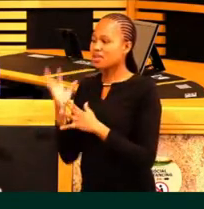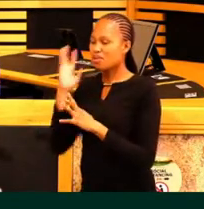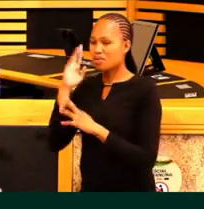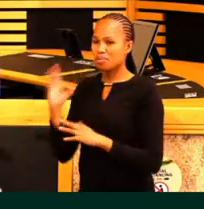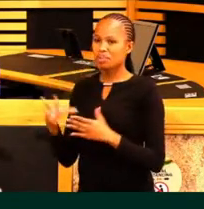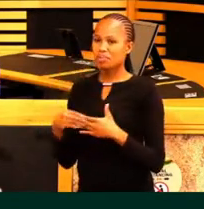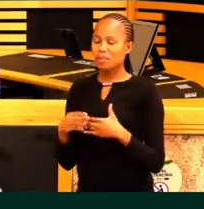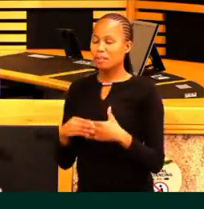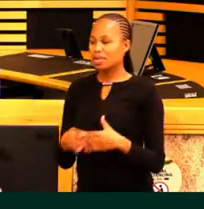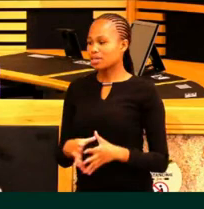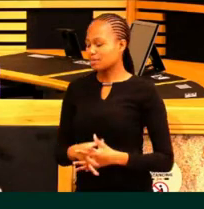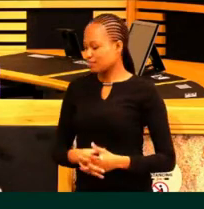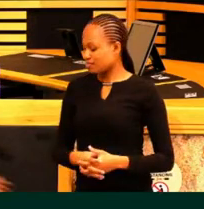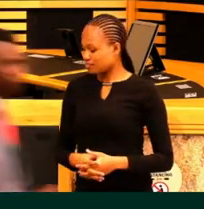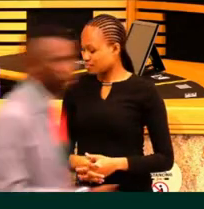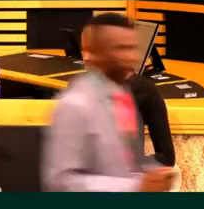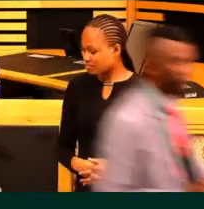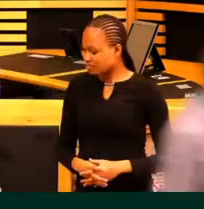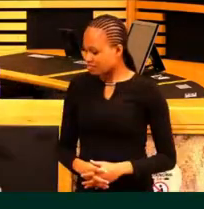thank you